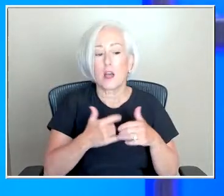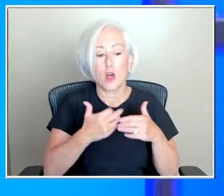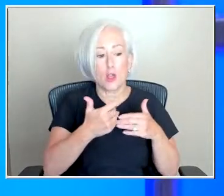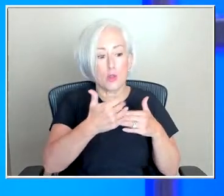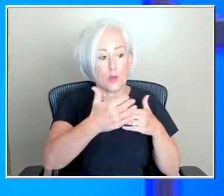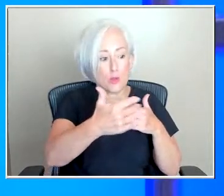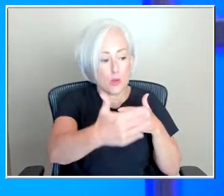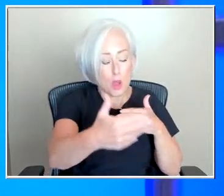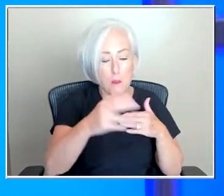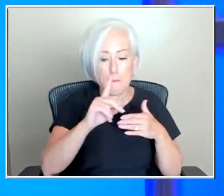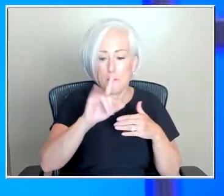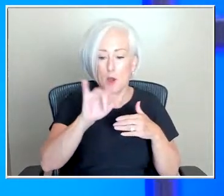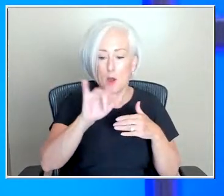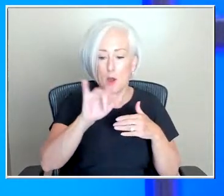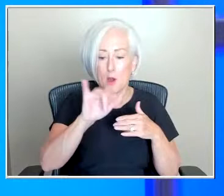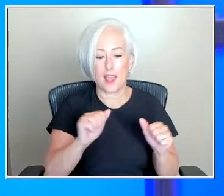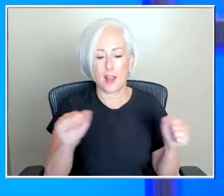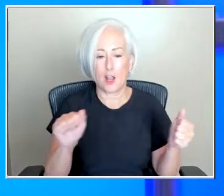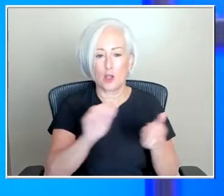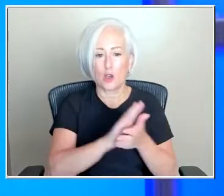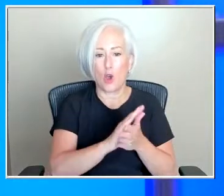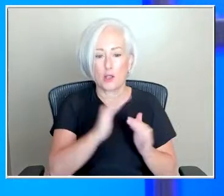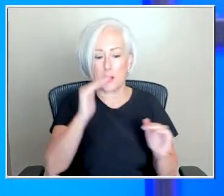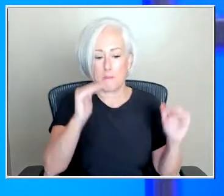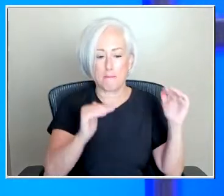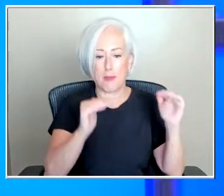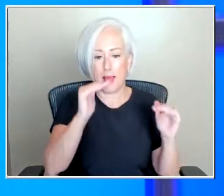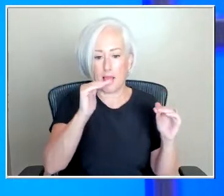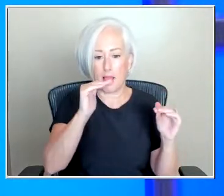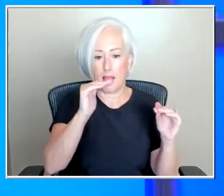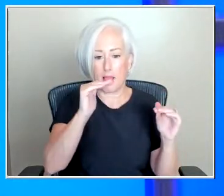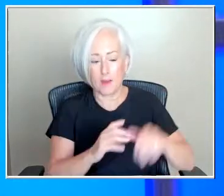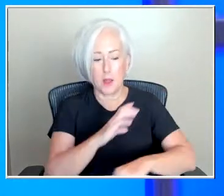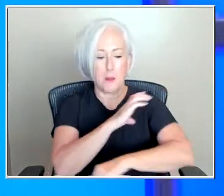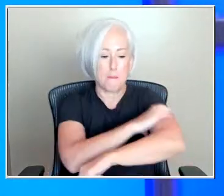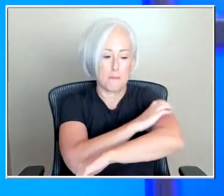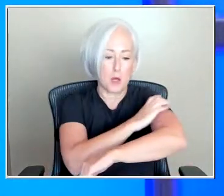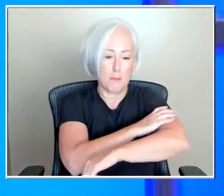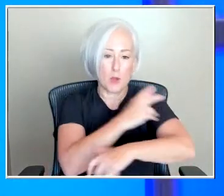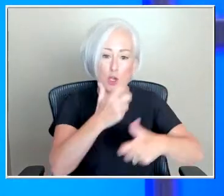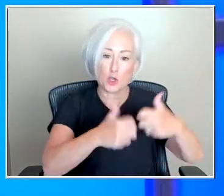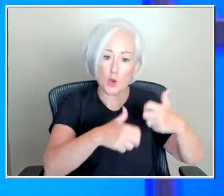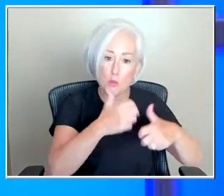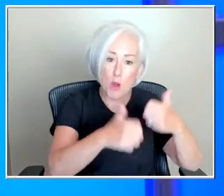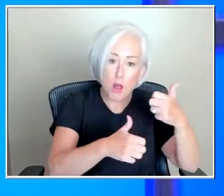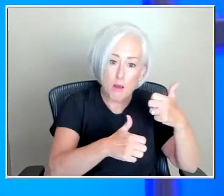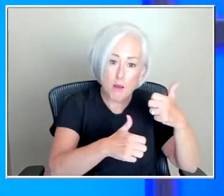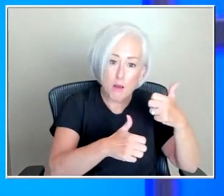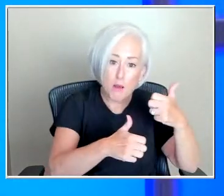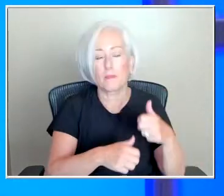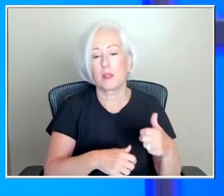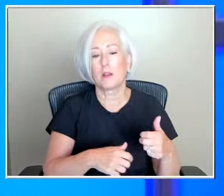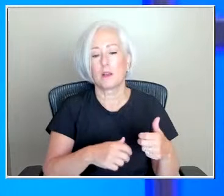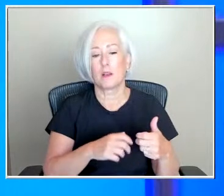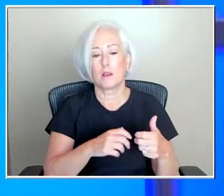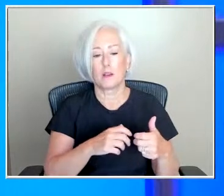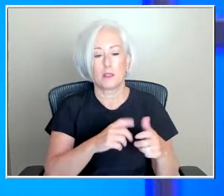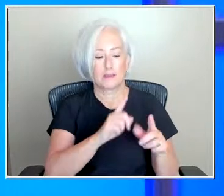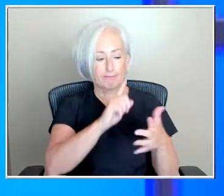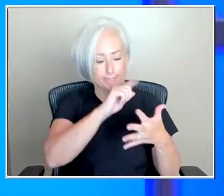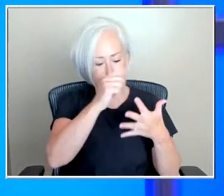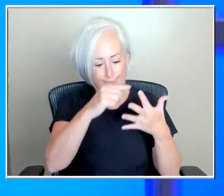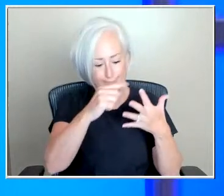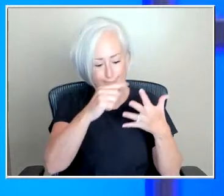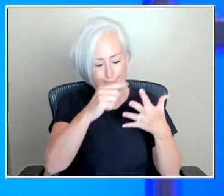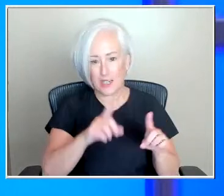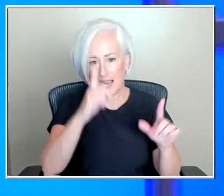like imbalance, blood pressure control issues, difficulty with a lot of other things, and also dementia in the long